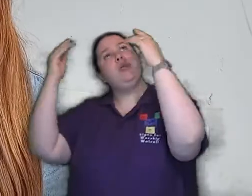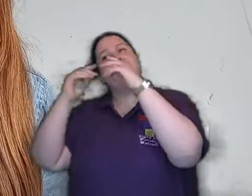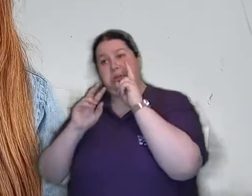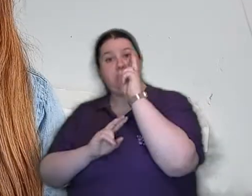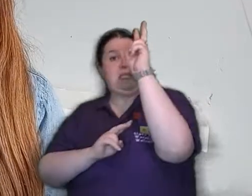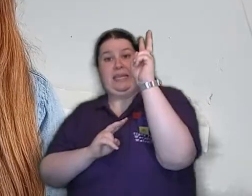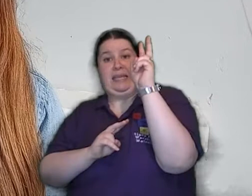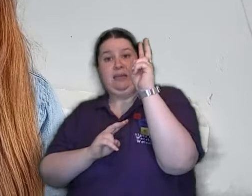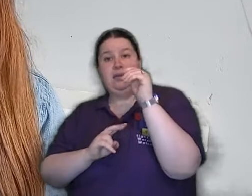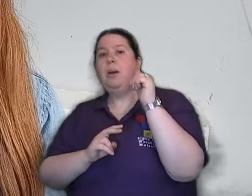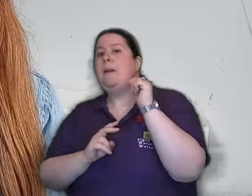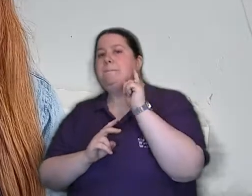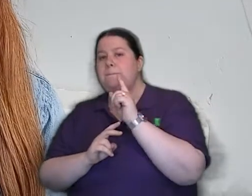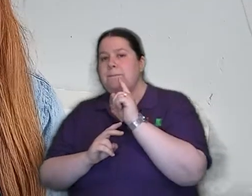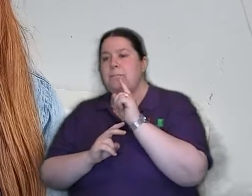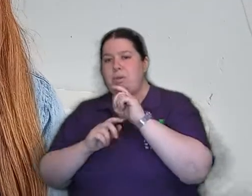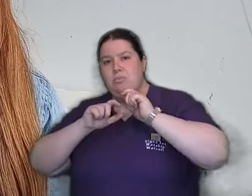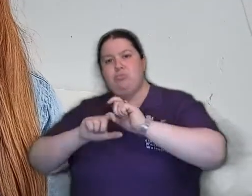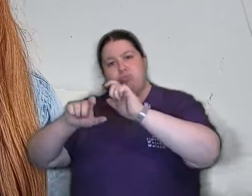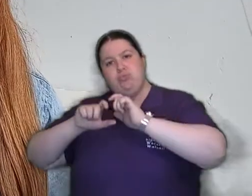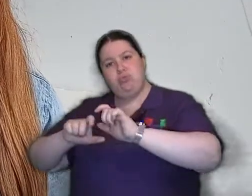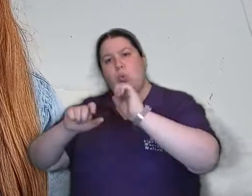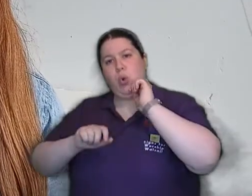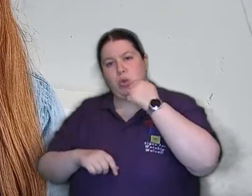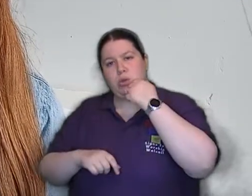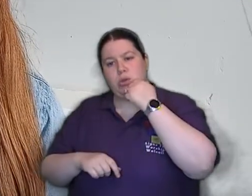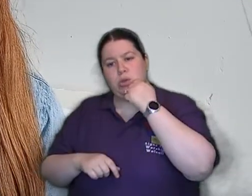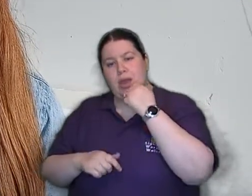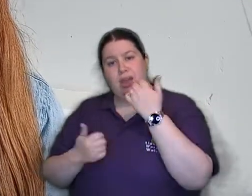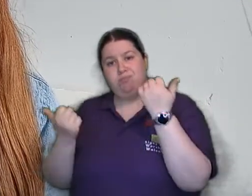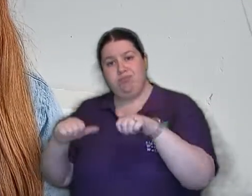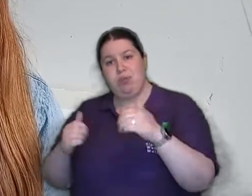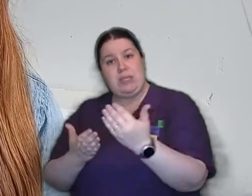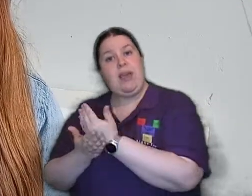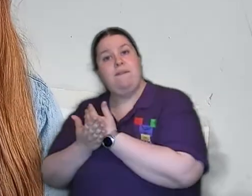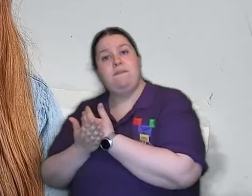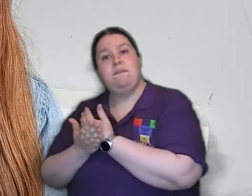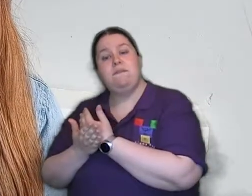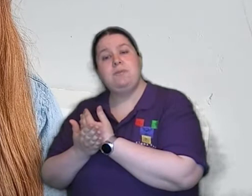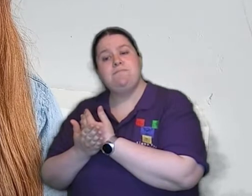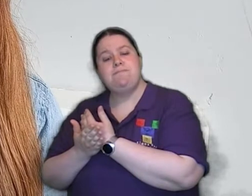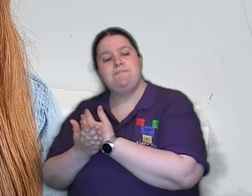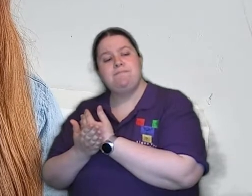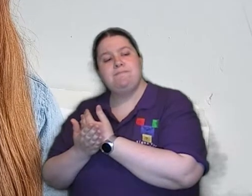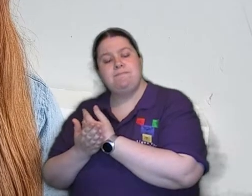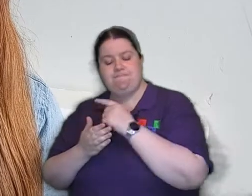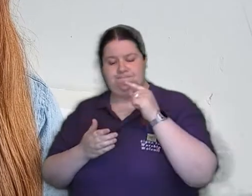world above them that was unseen to them, but was also sustaining them and would ultimately save